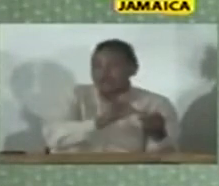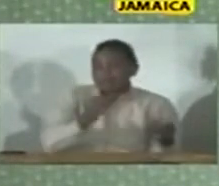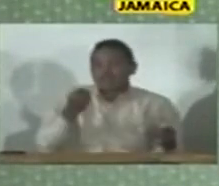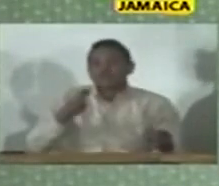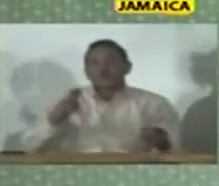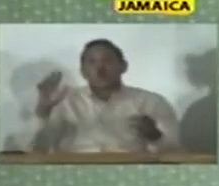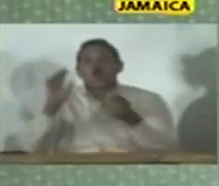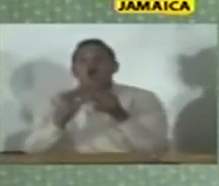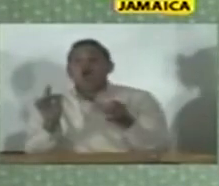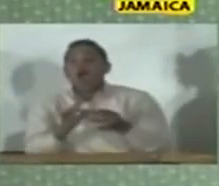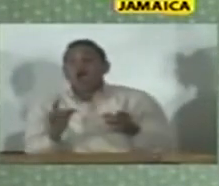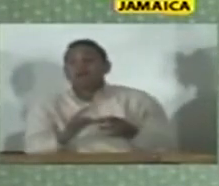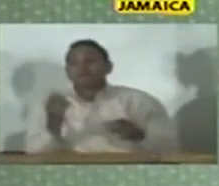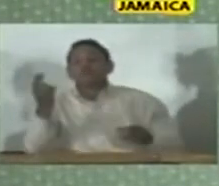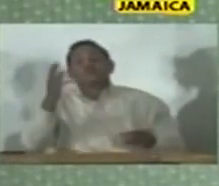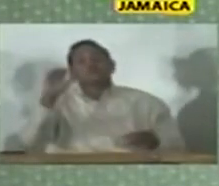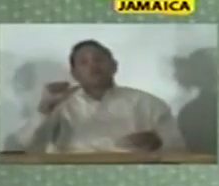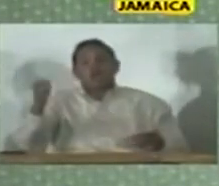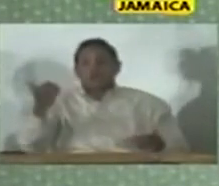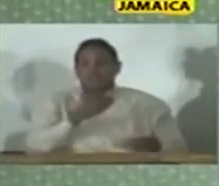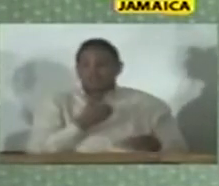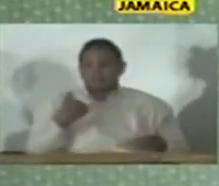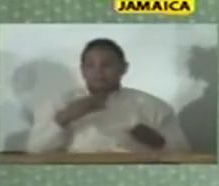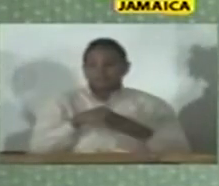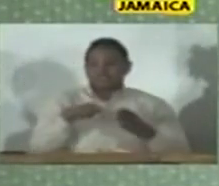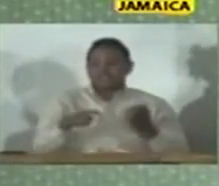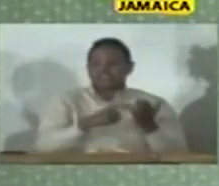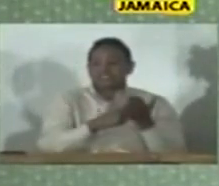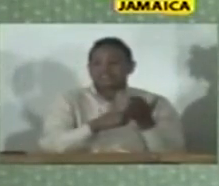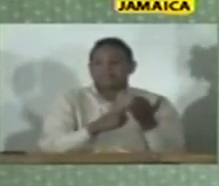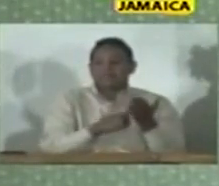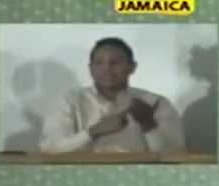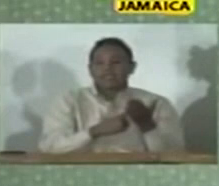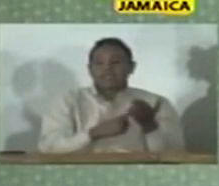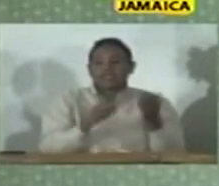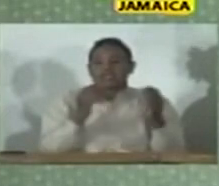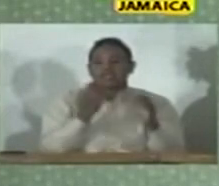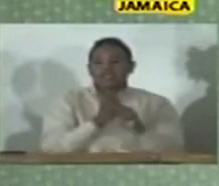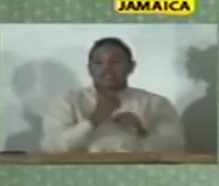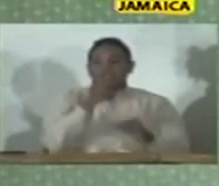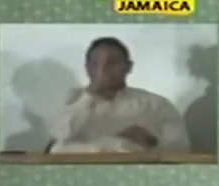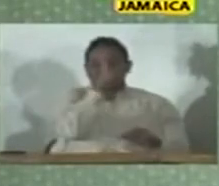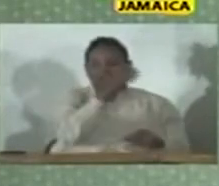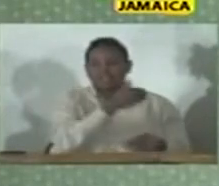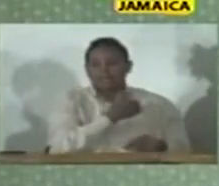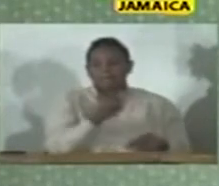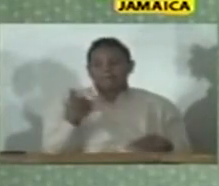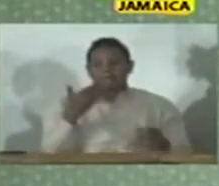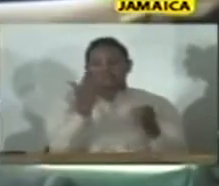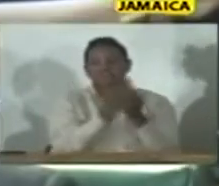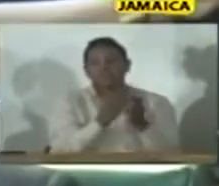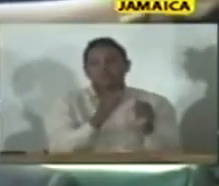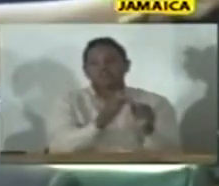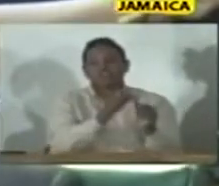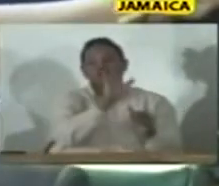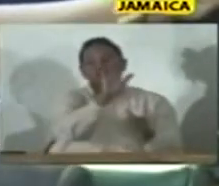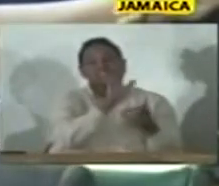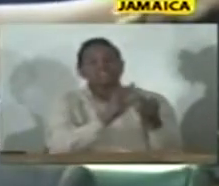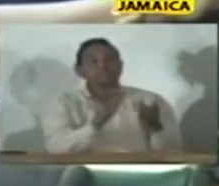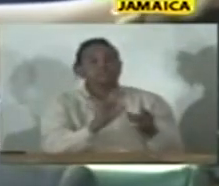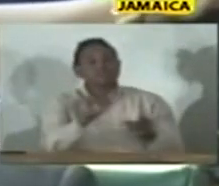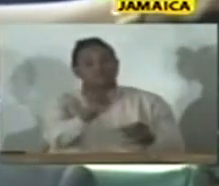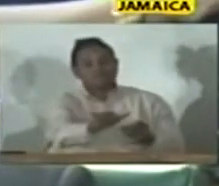the arguments used by other members in the debate, may direct that the member discontinue his speech and resume his